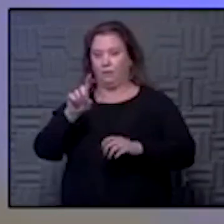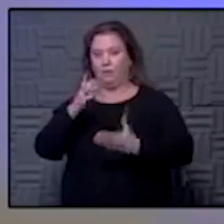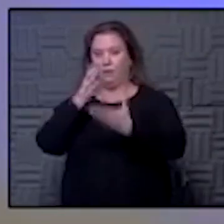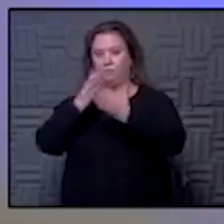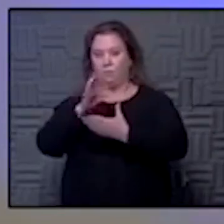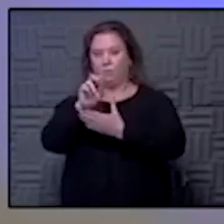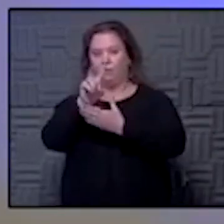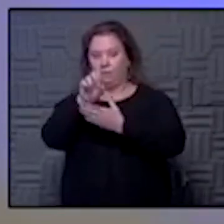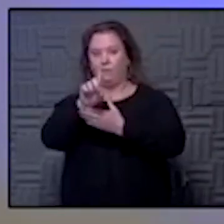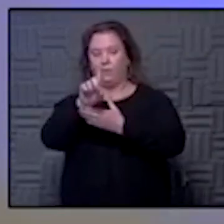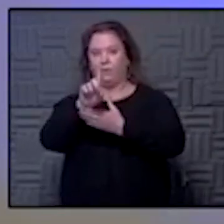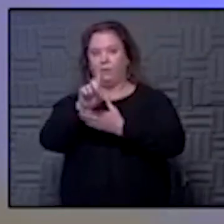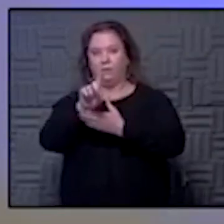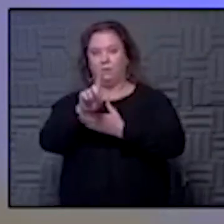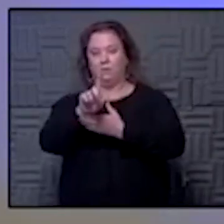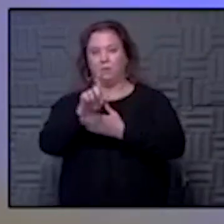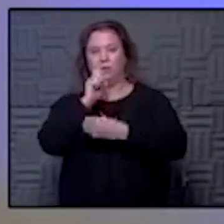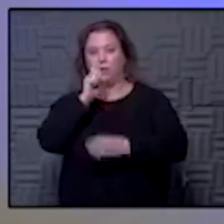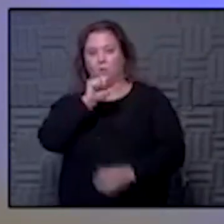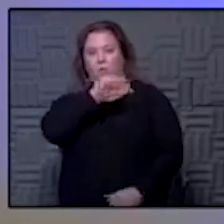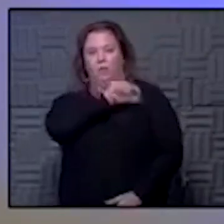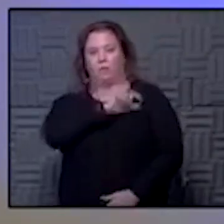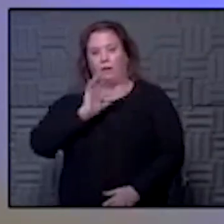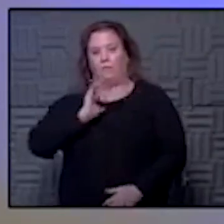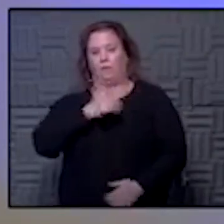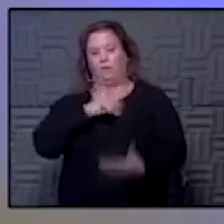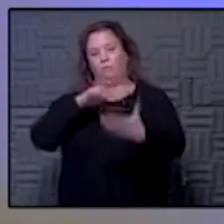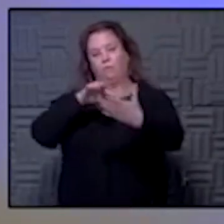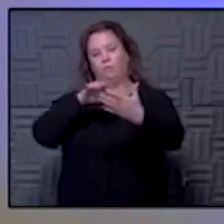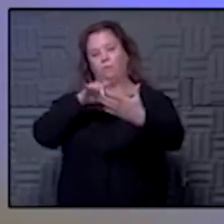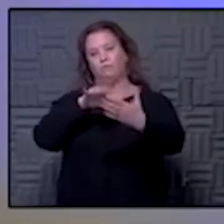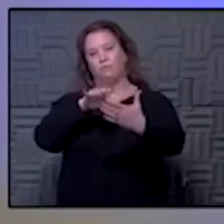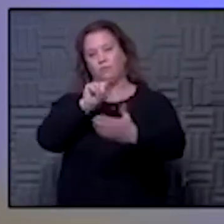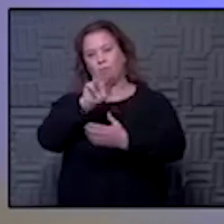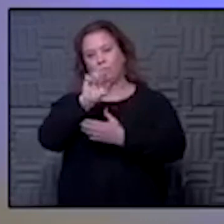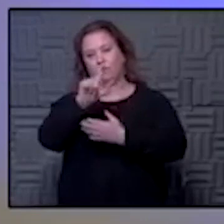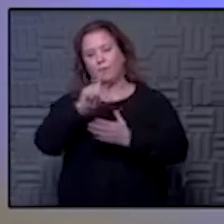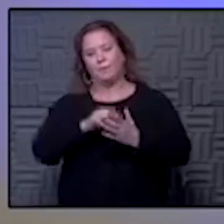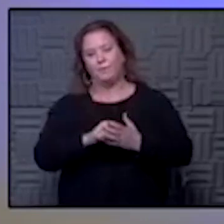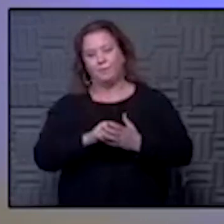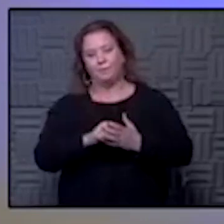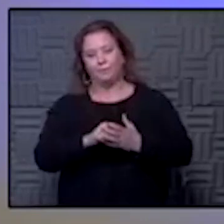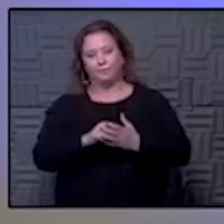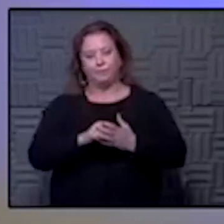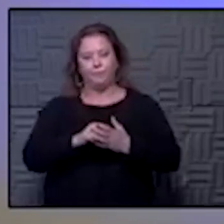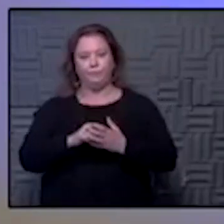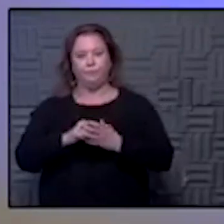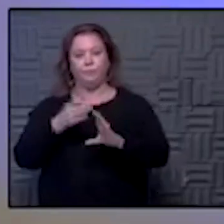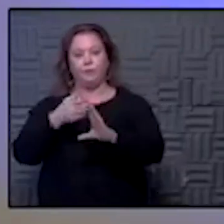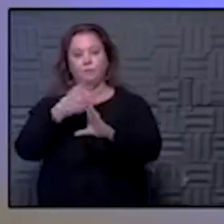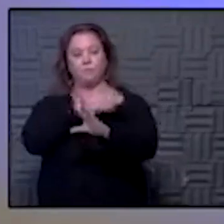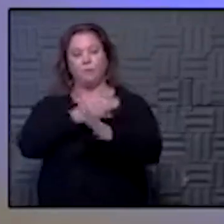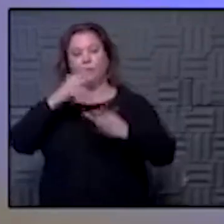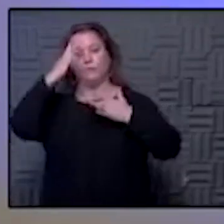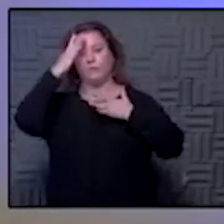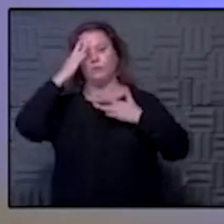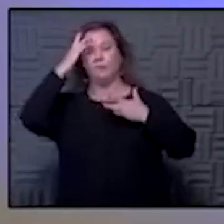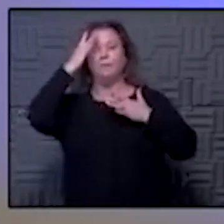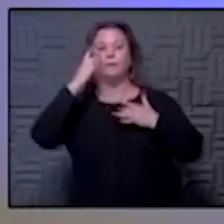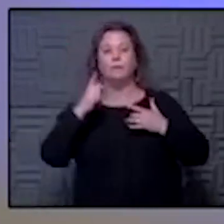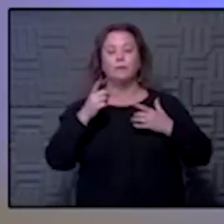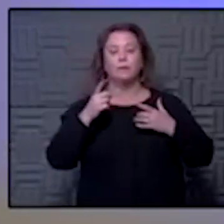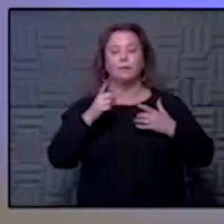be COVID, you're not eligible for our trial. Now, what we do know about previous infections is